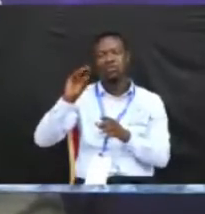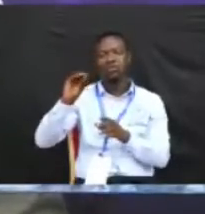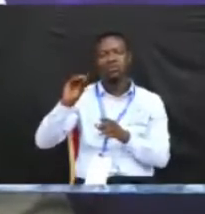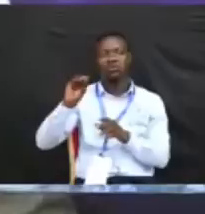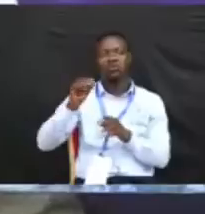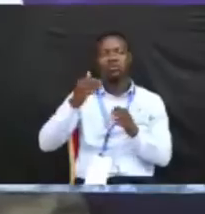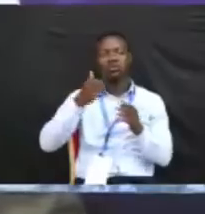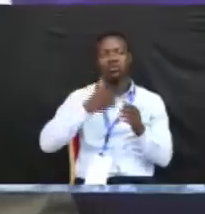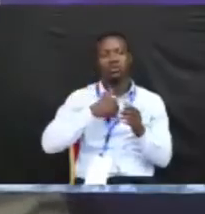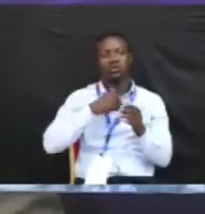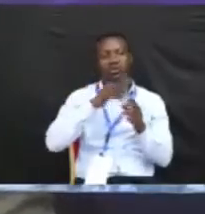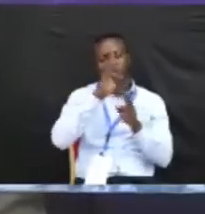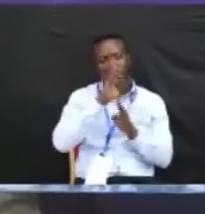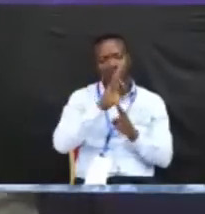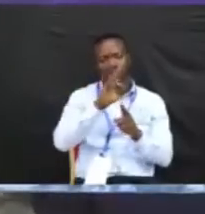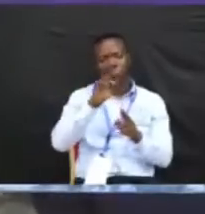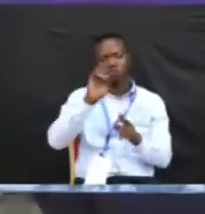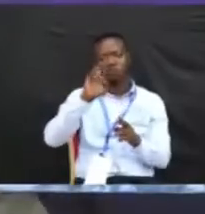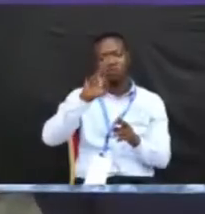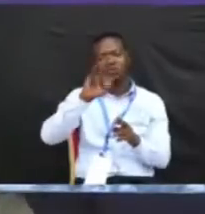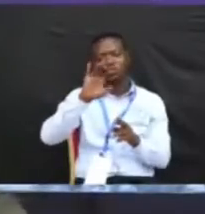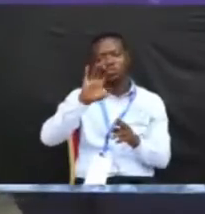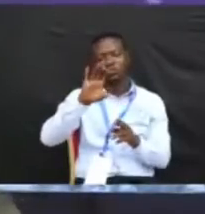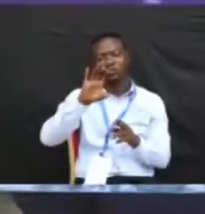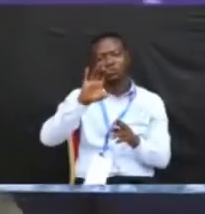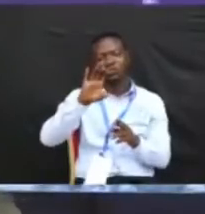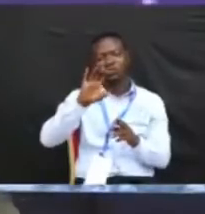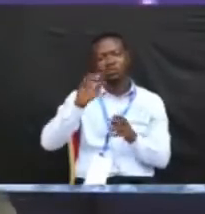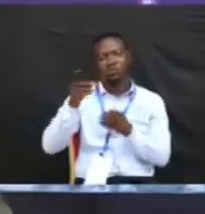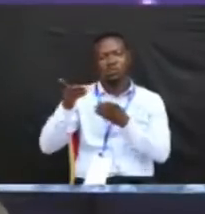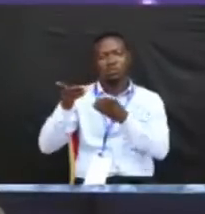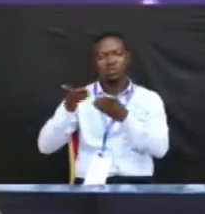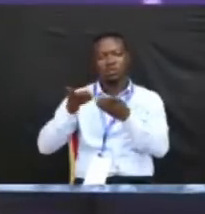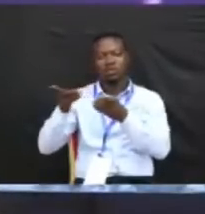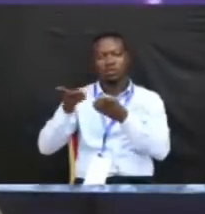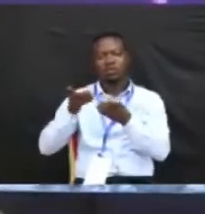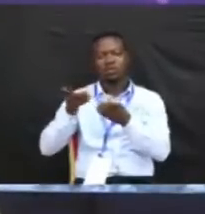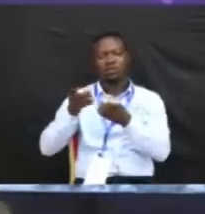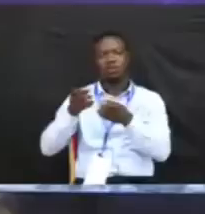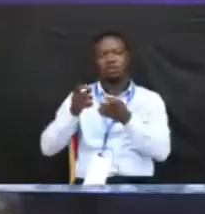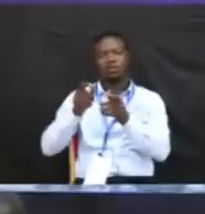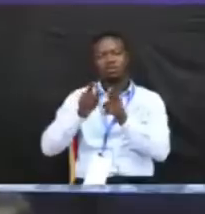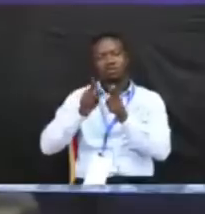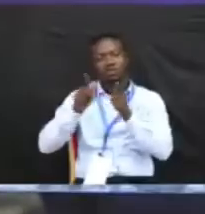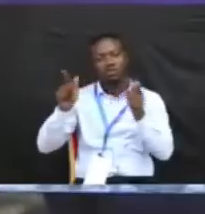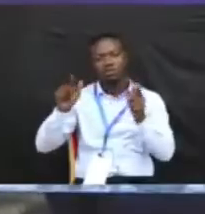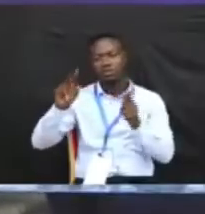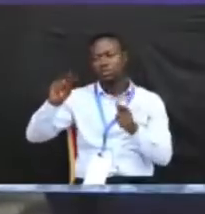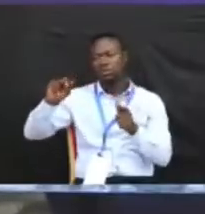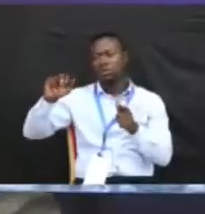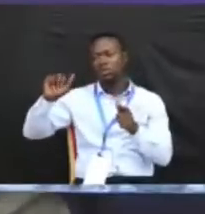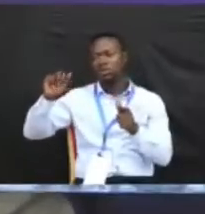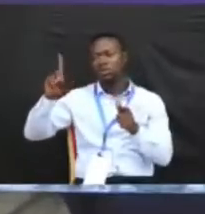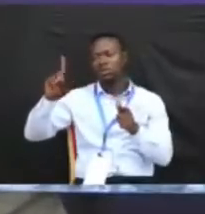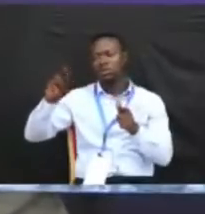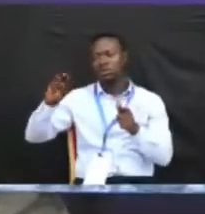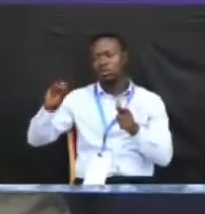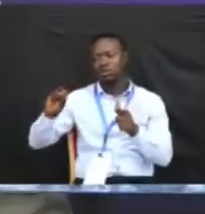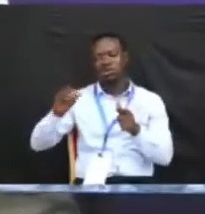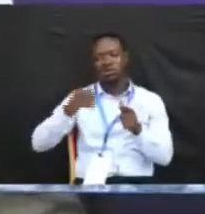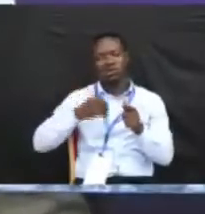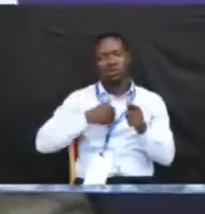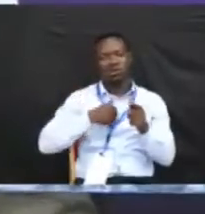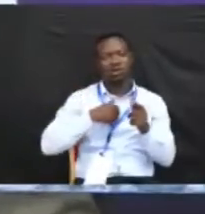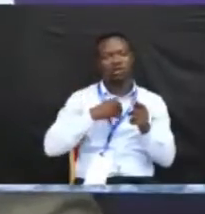We have honorable Eric Nana Aim, Director General Nadmu. Honorable Cecilia